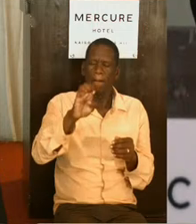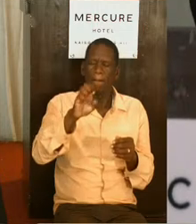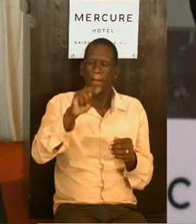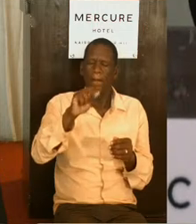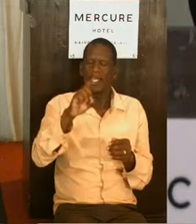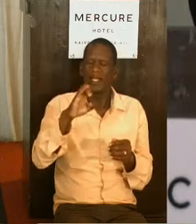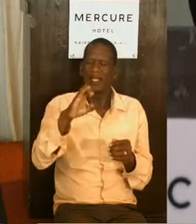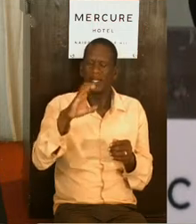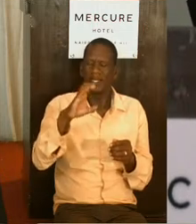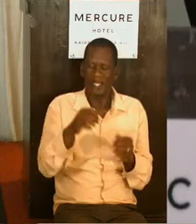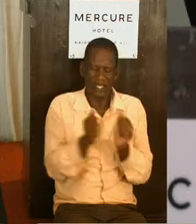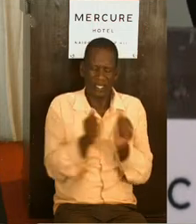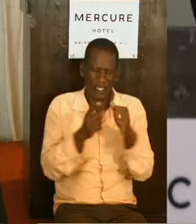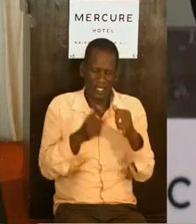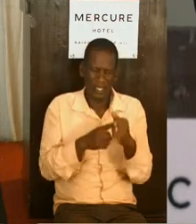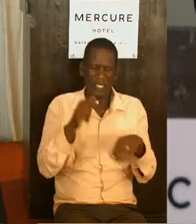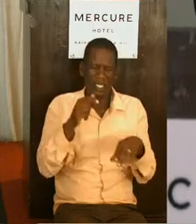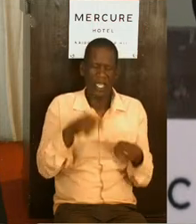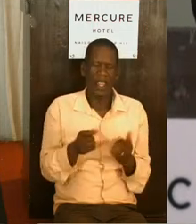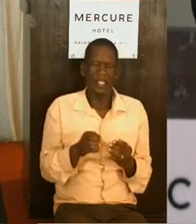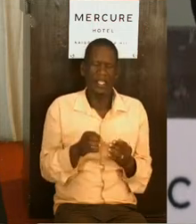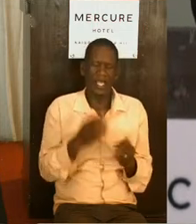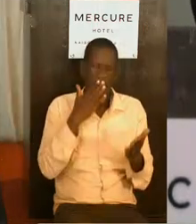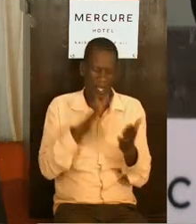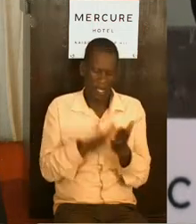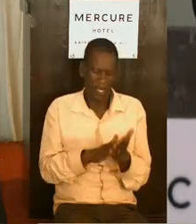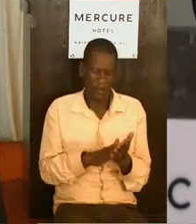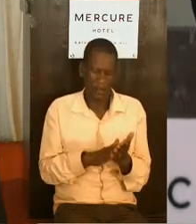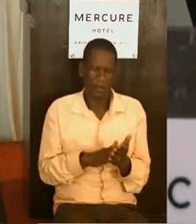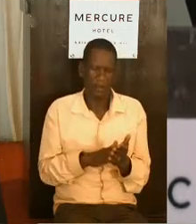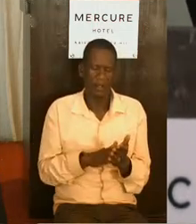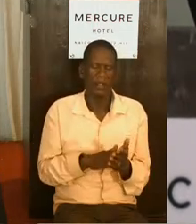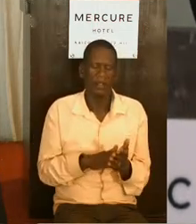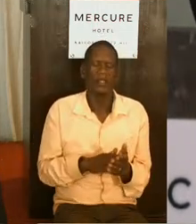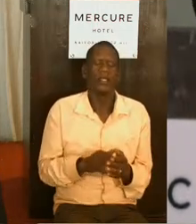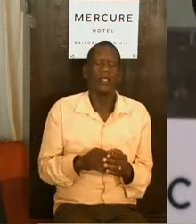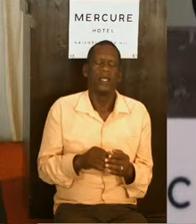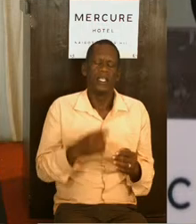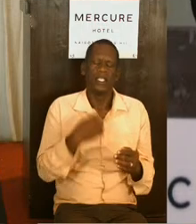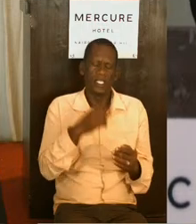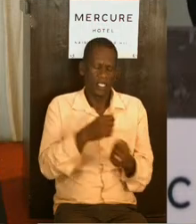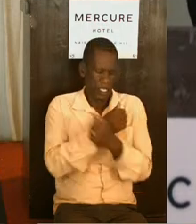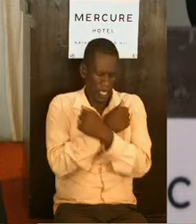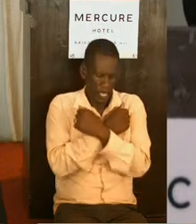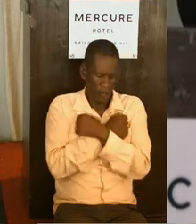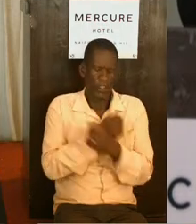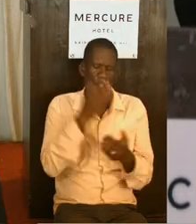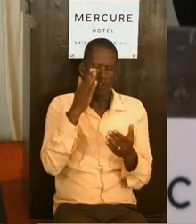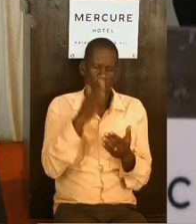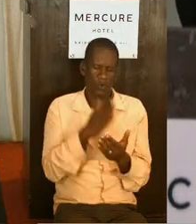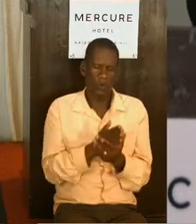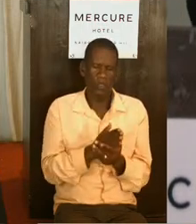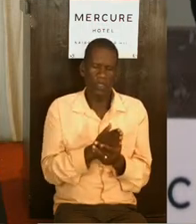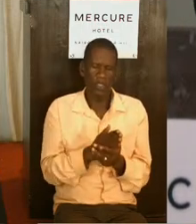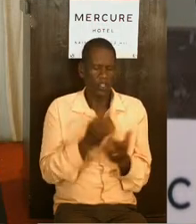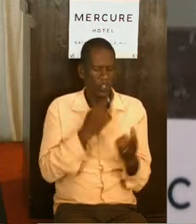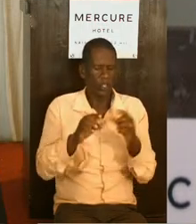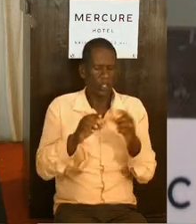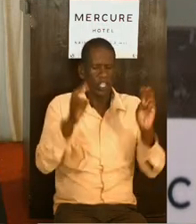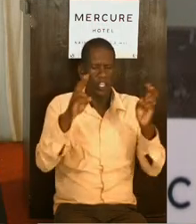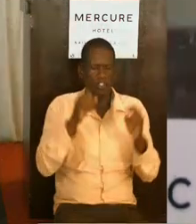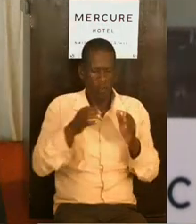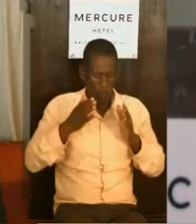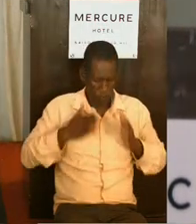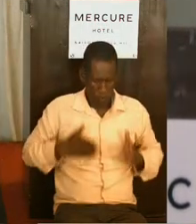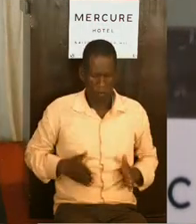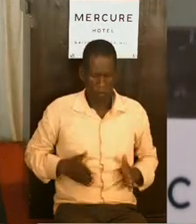his encyclical characters veritated Veritas Love In Truth addressing the issue of